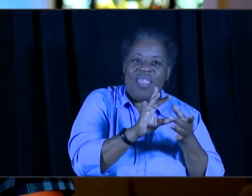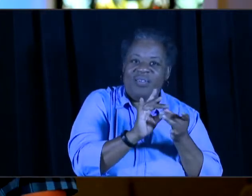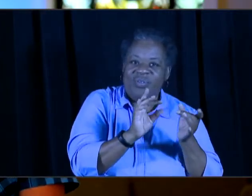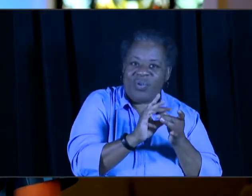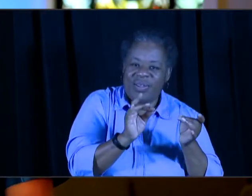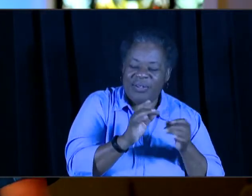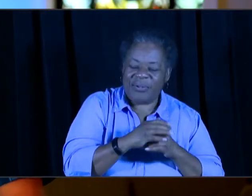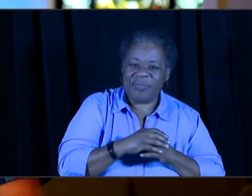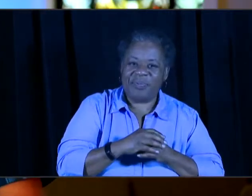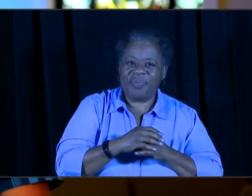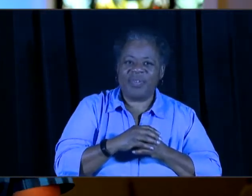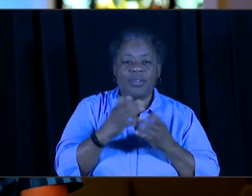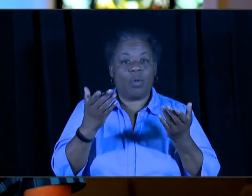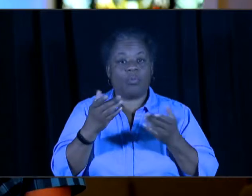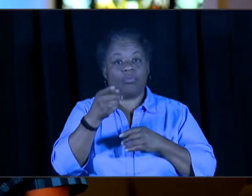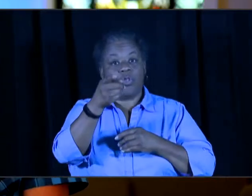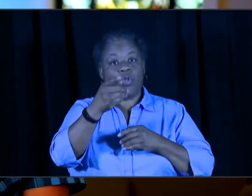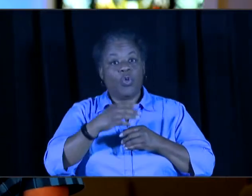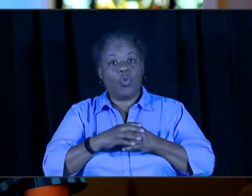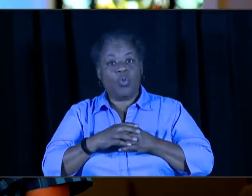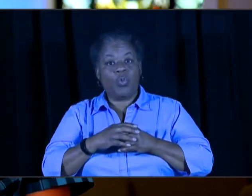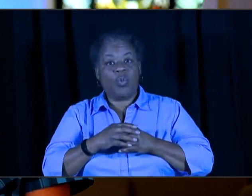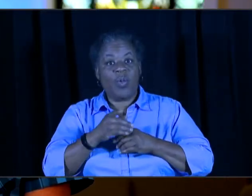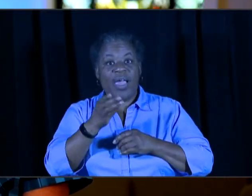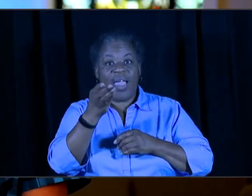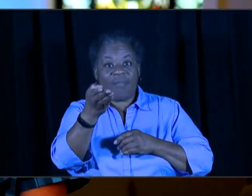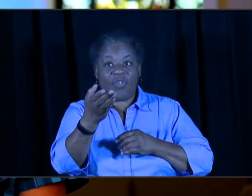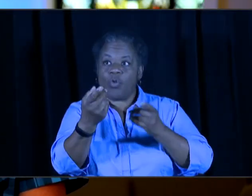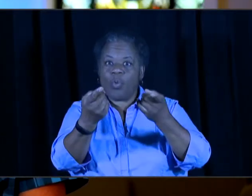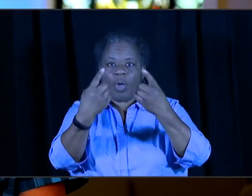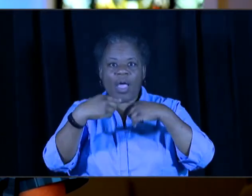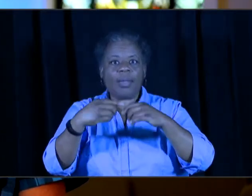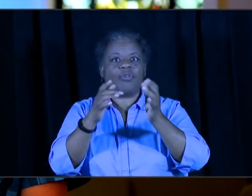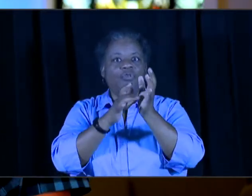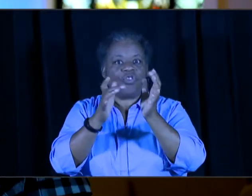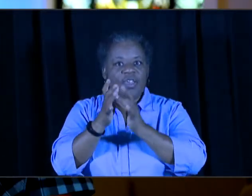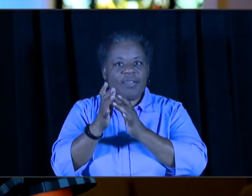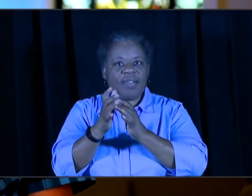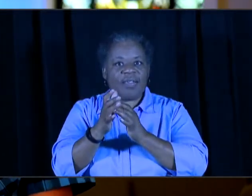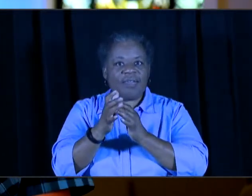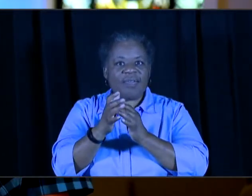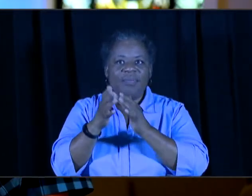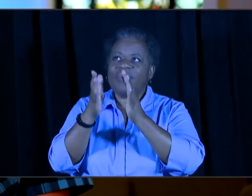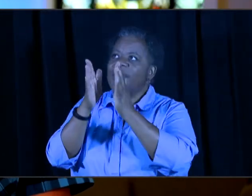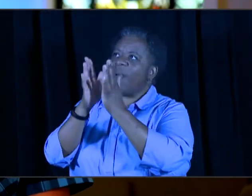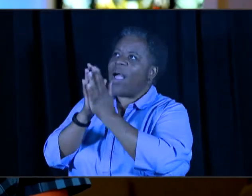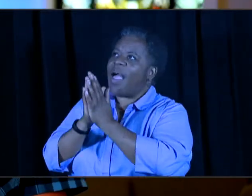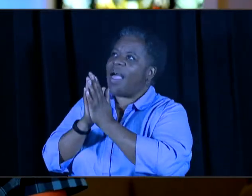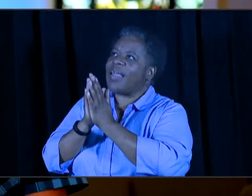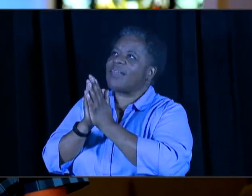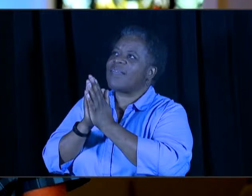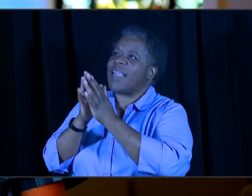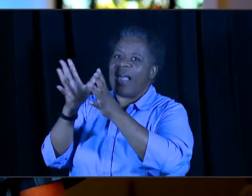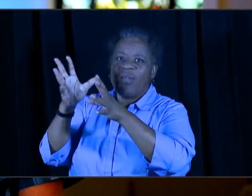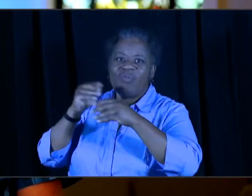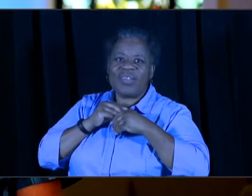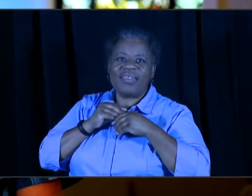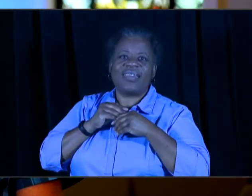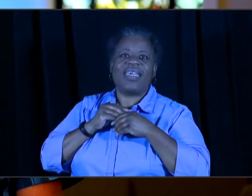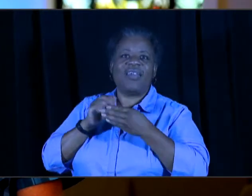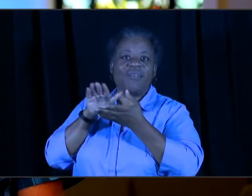So have you ever done that? Have you come to Jesus to ask for and receive